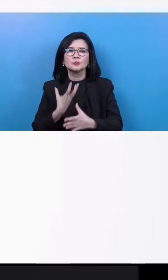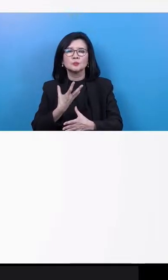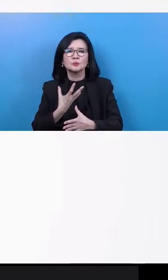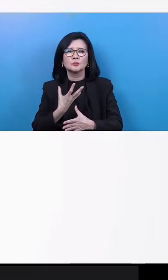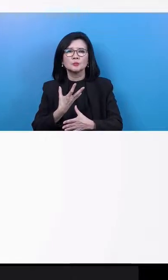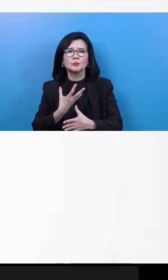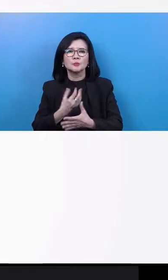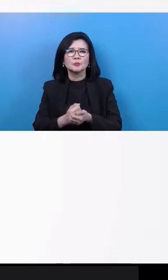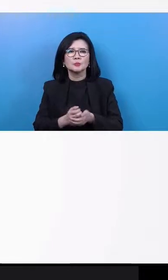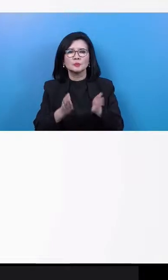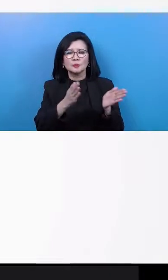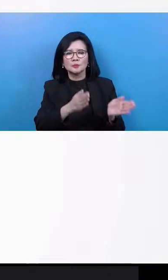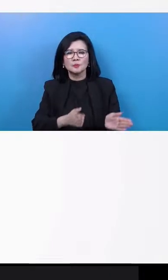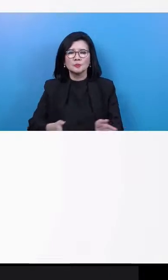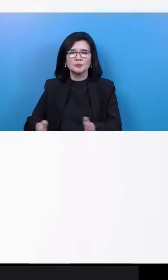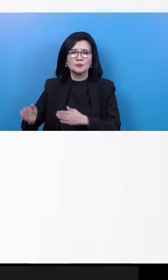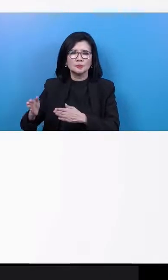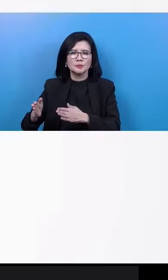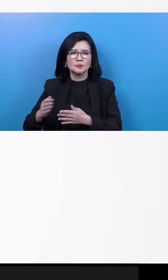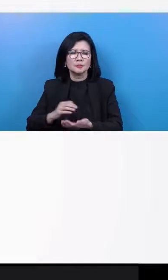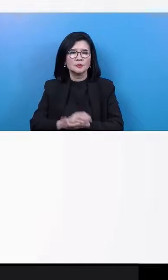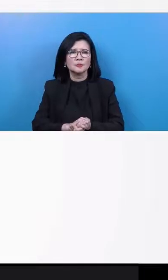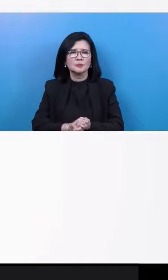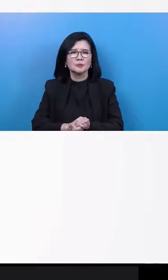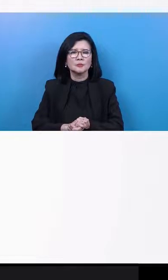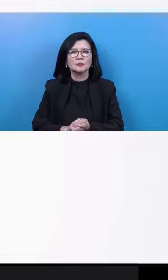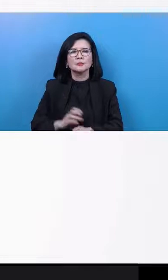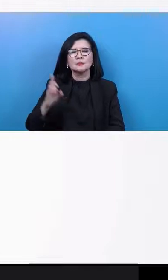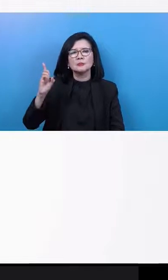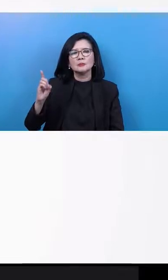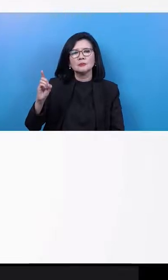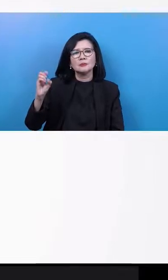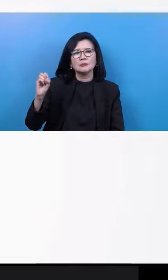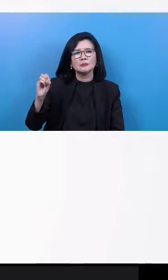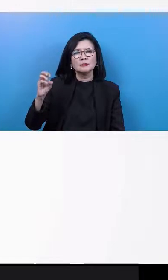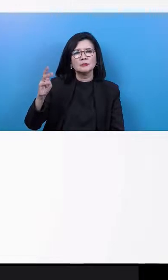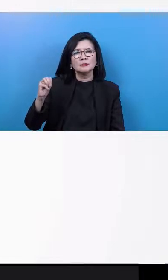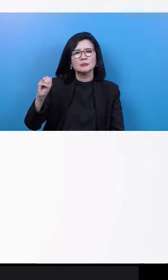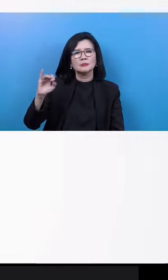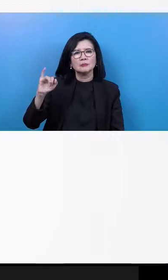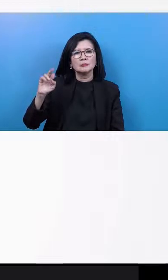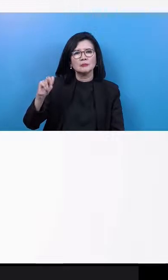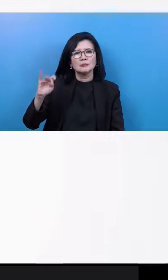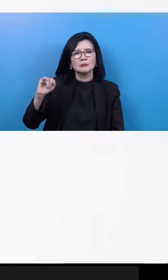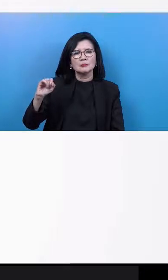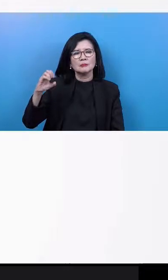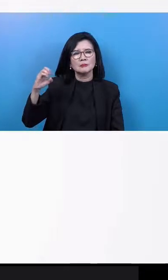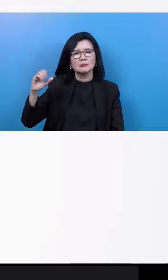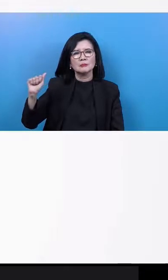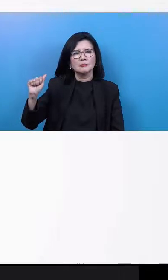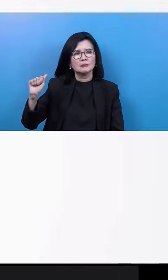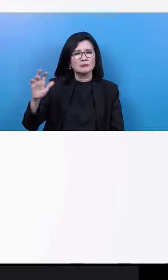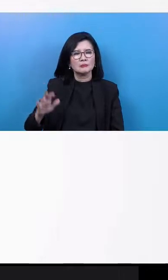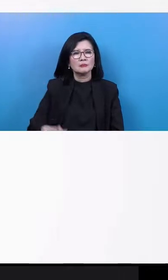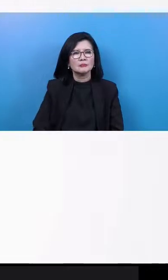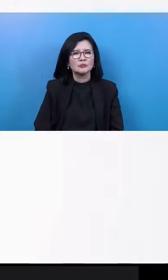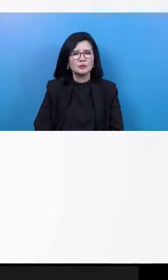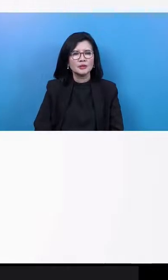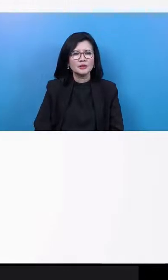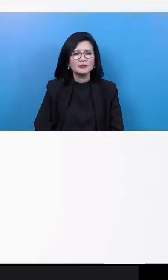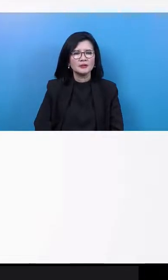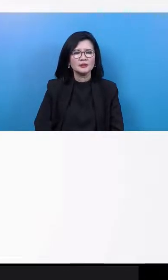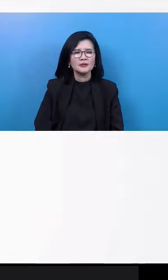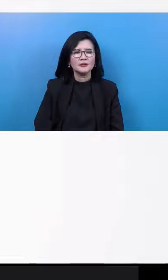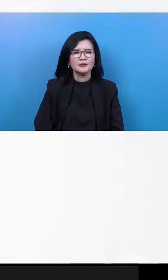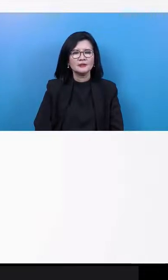the Ministry of Economic Development because that is where the central issues related to finance and planning